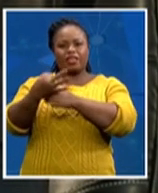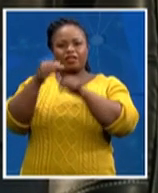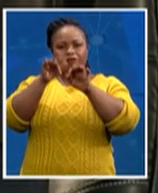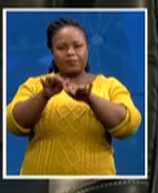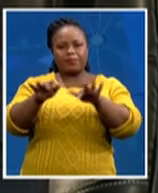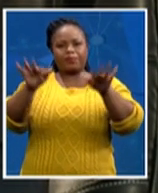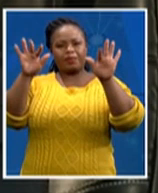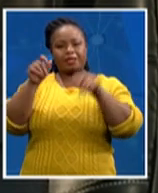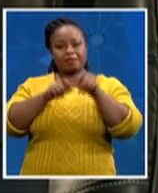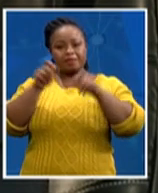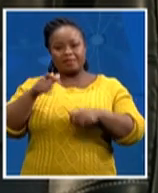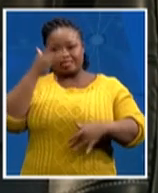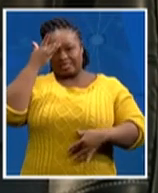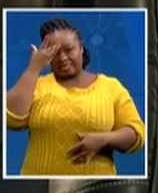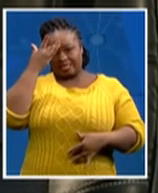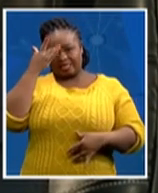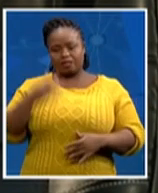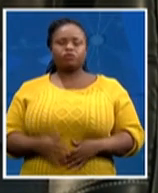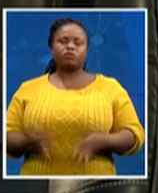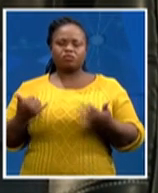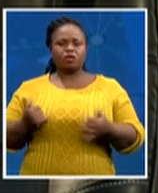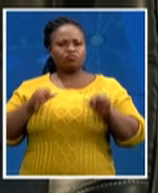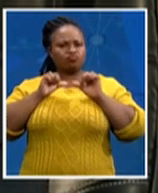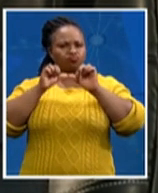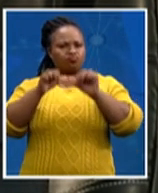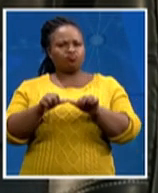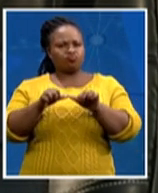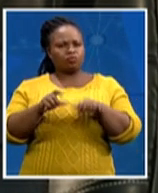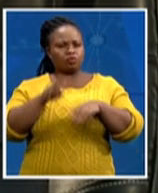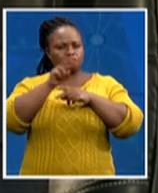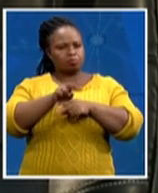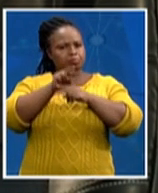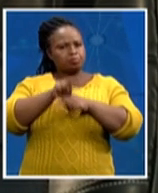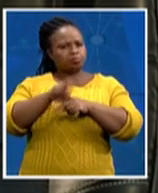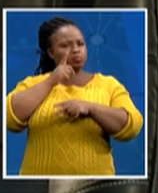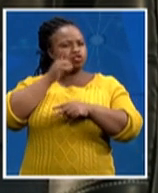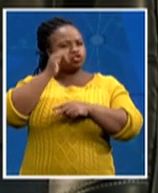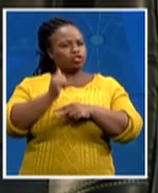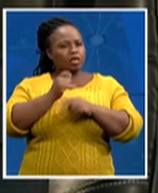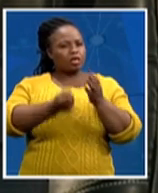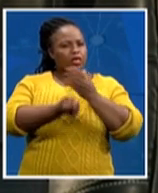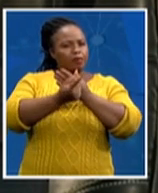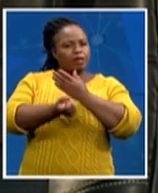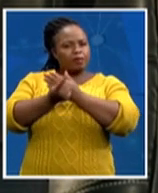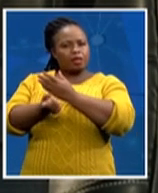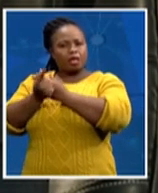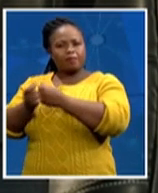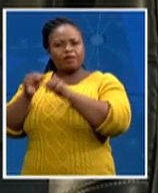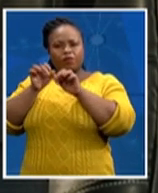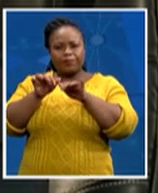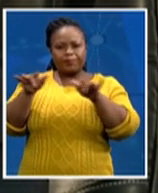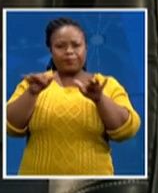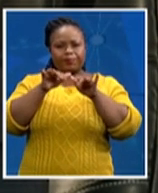to monitor trends and signals of resurgence in the province. Our focus is on